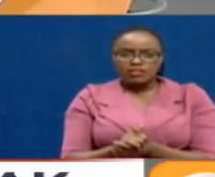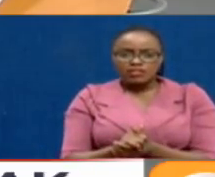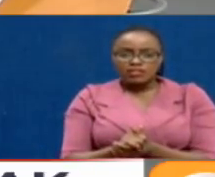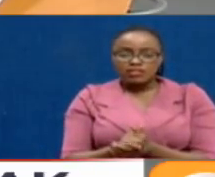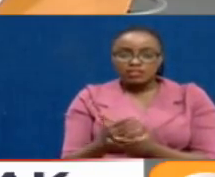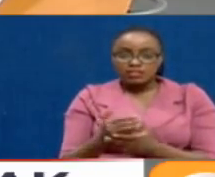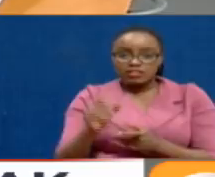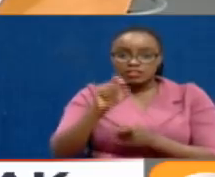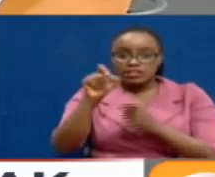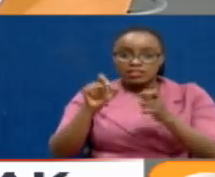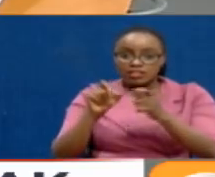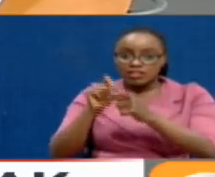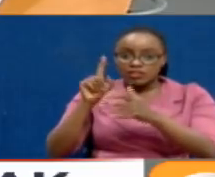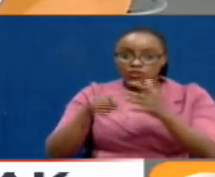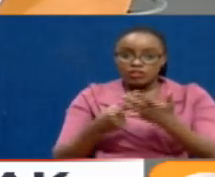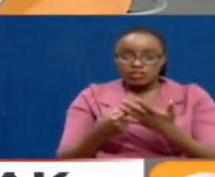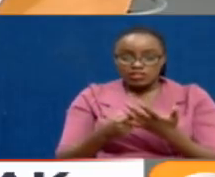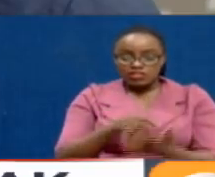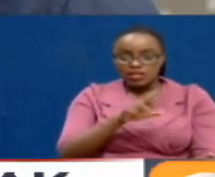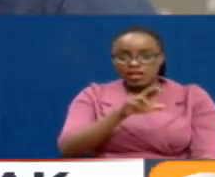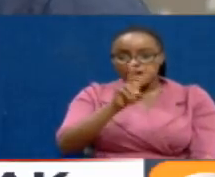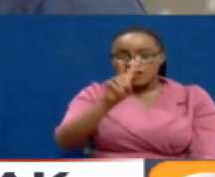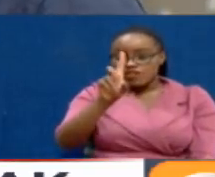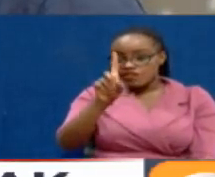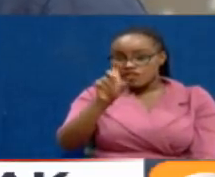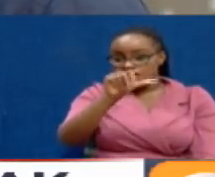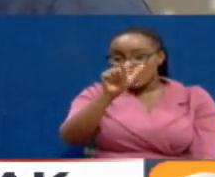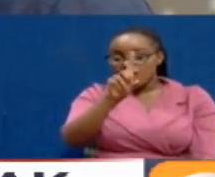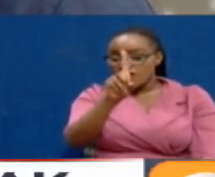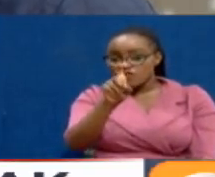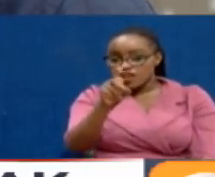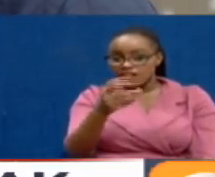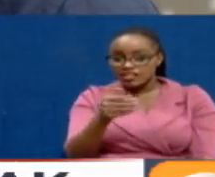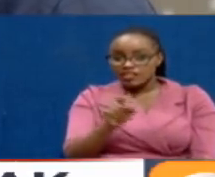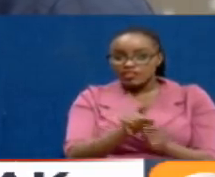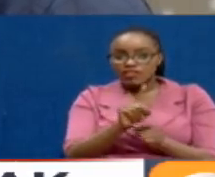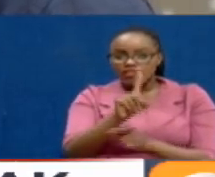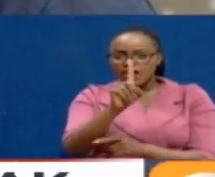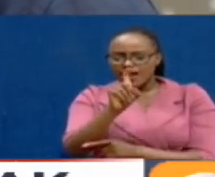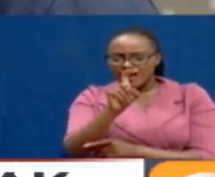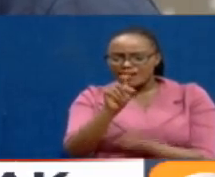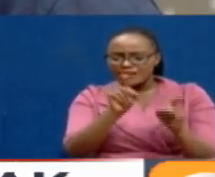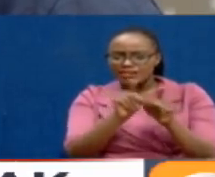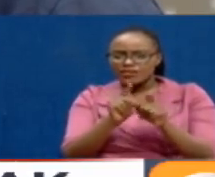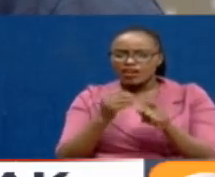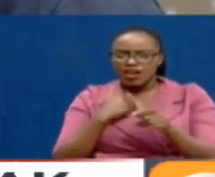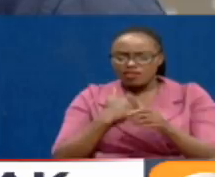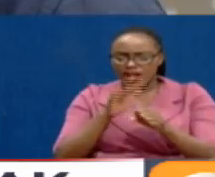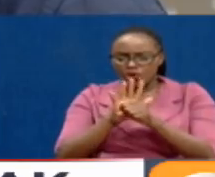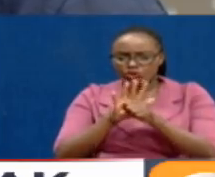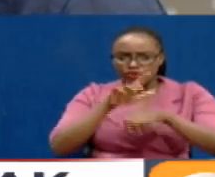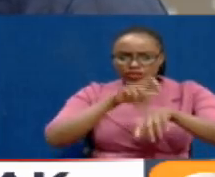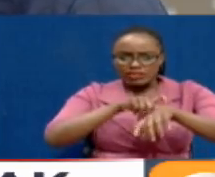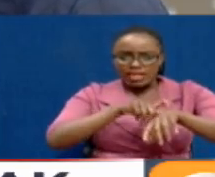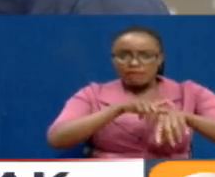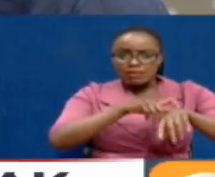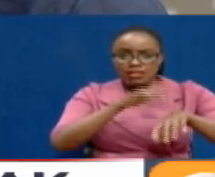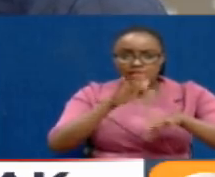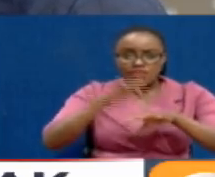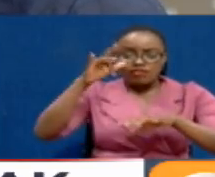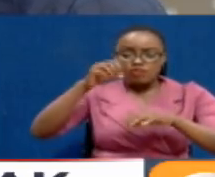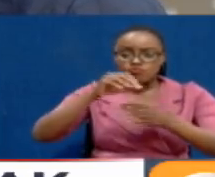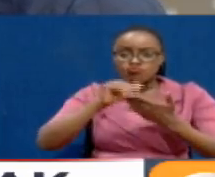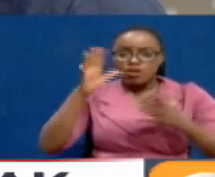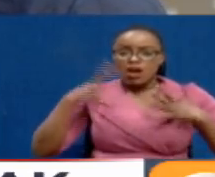this basically, this is an RNA virus. Other viruses are DNA. RNA viruses tend to mutate a lot of times, and as it infects